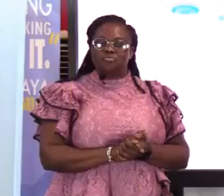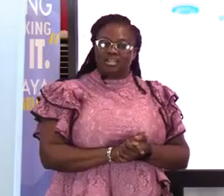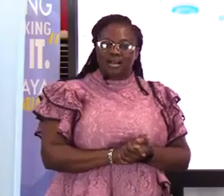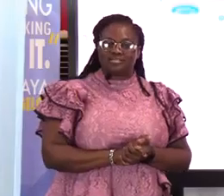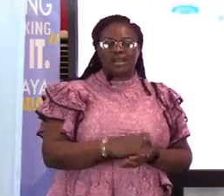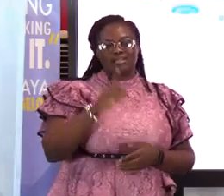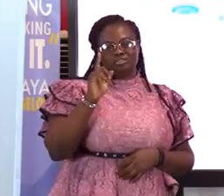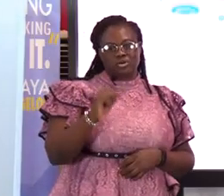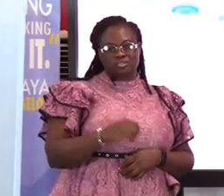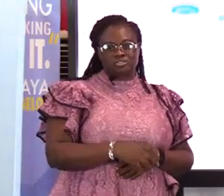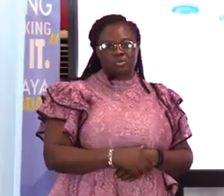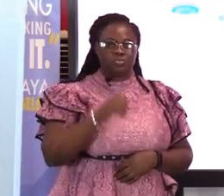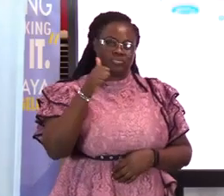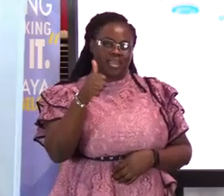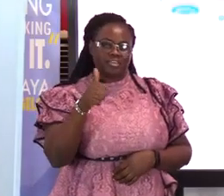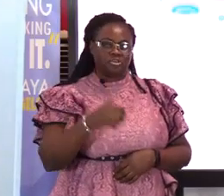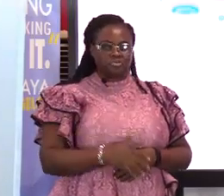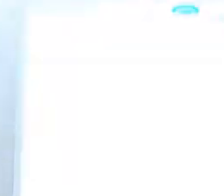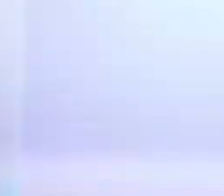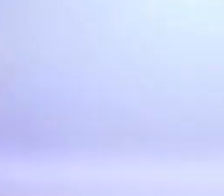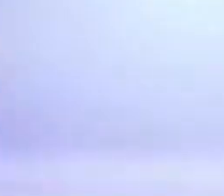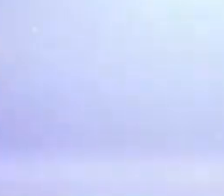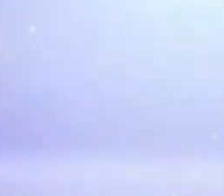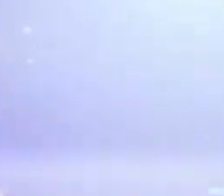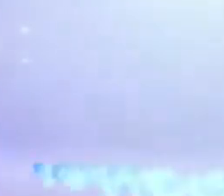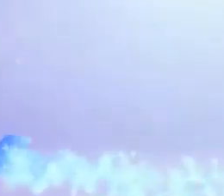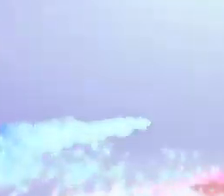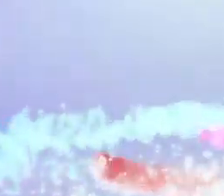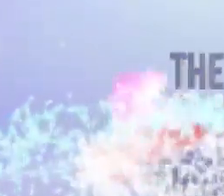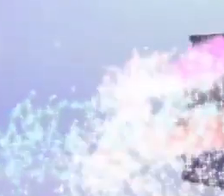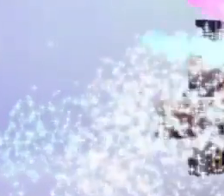Sit down, relax, and enjoy the show. Thank you.